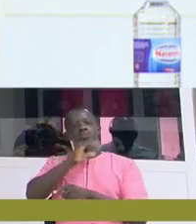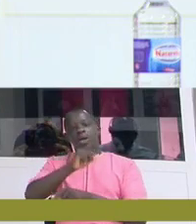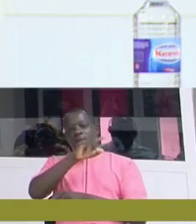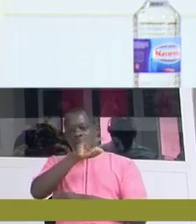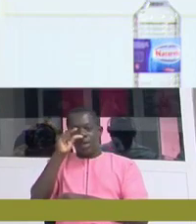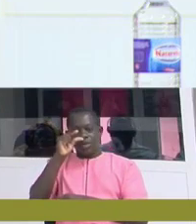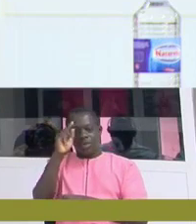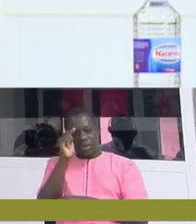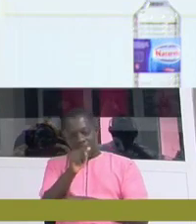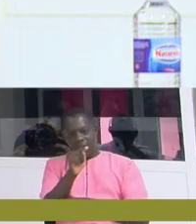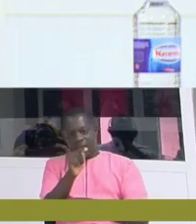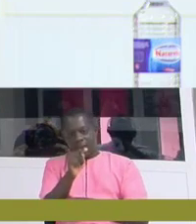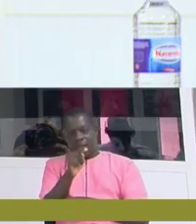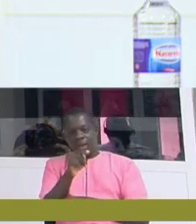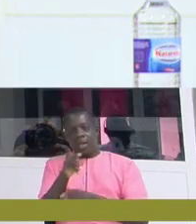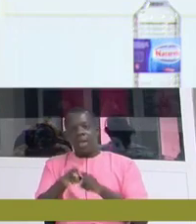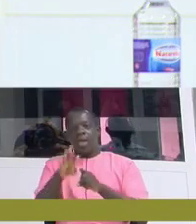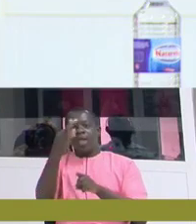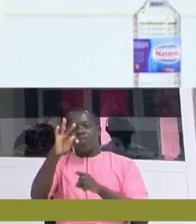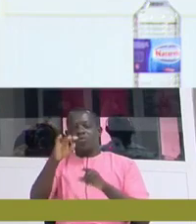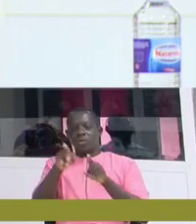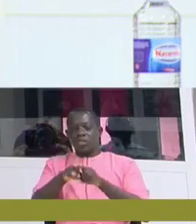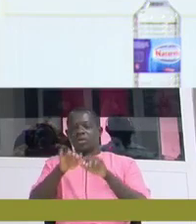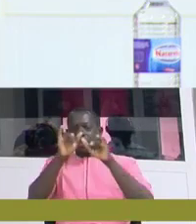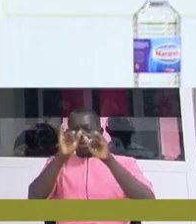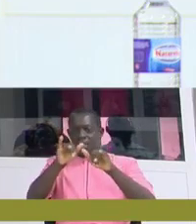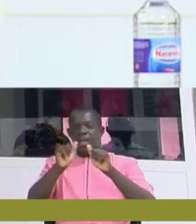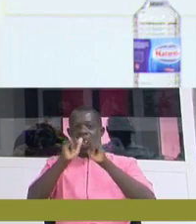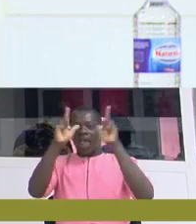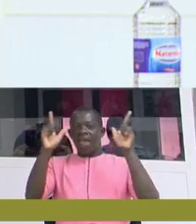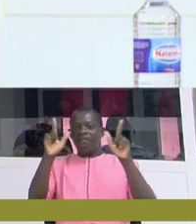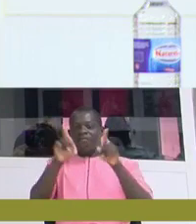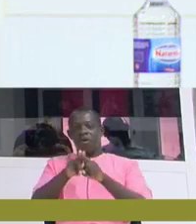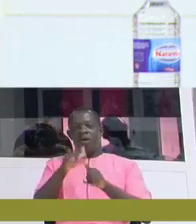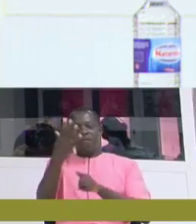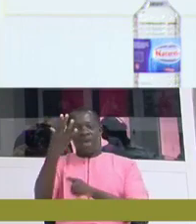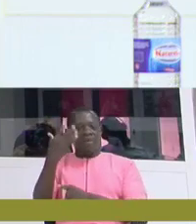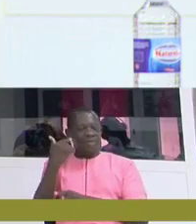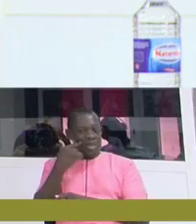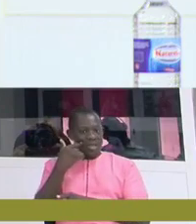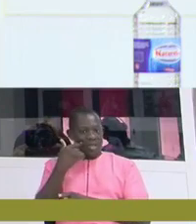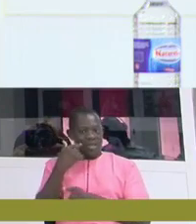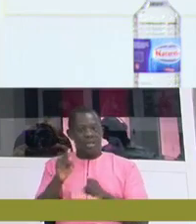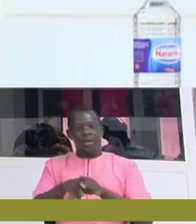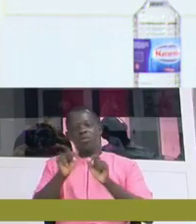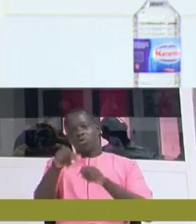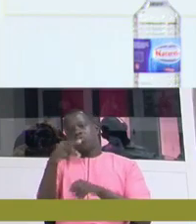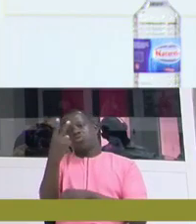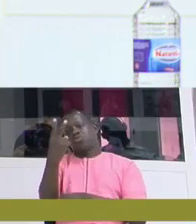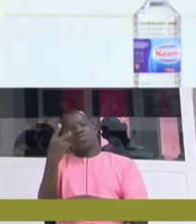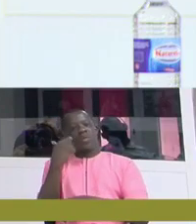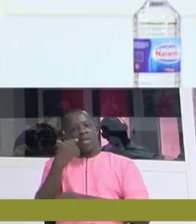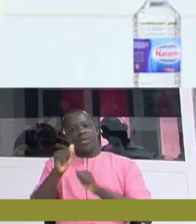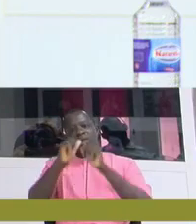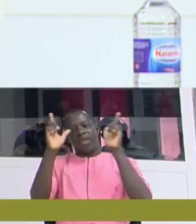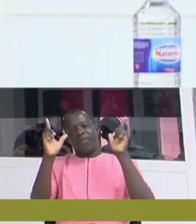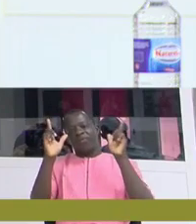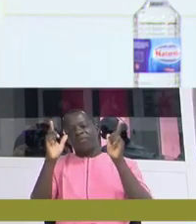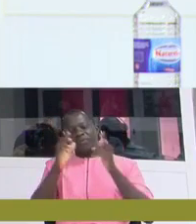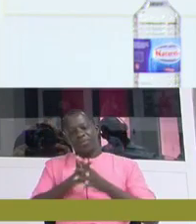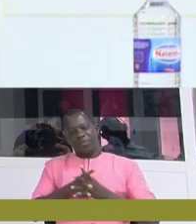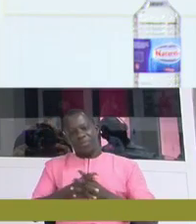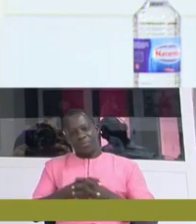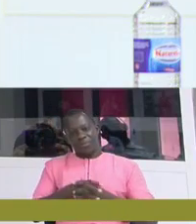assist's name. Ni nyanta tililul la balula. If you should leave for 5 days. E be tilifu la balula. You will leave for only 2 days.